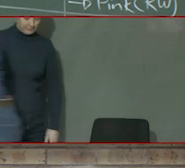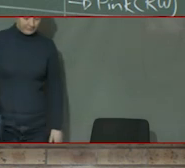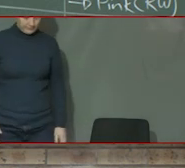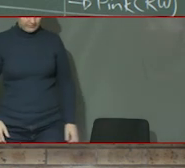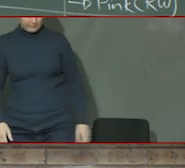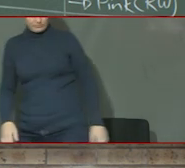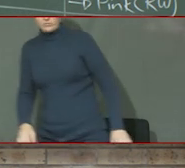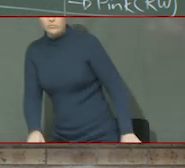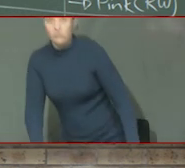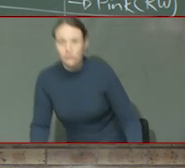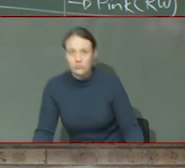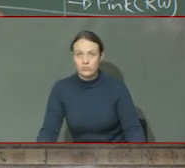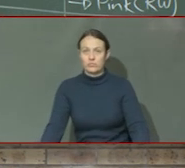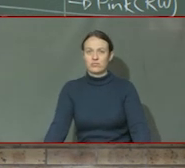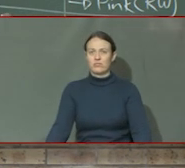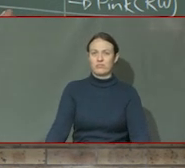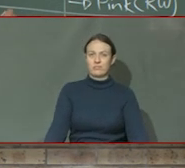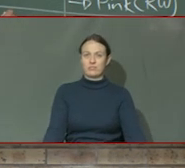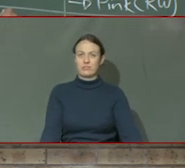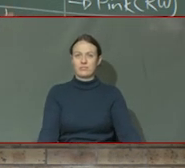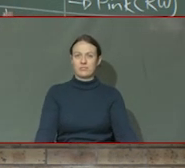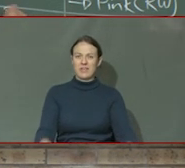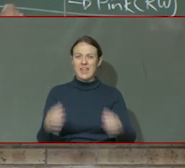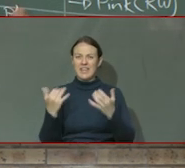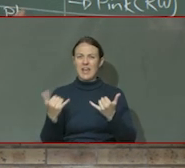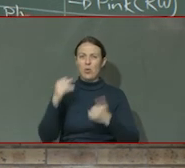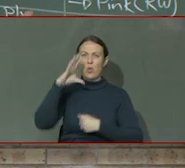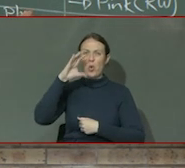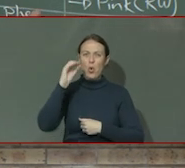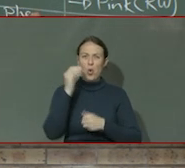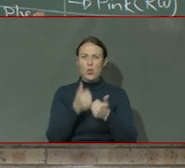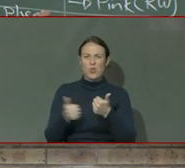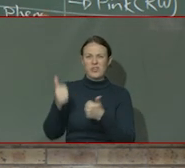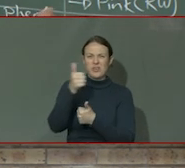phenotypes. Now, both phenotypes